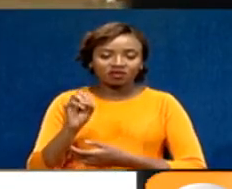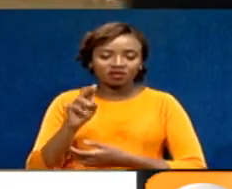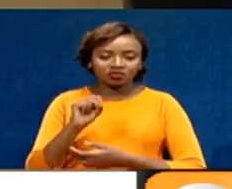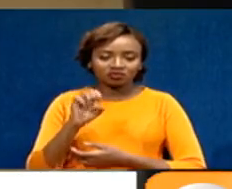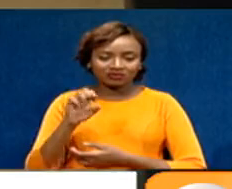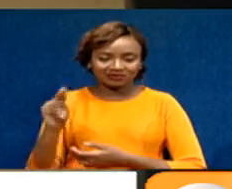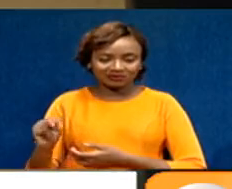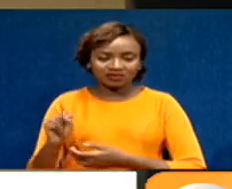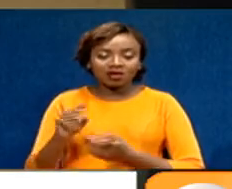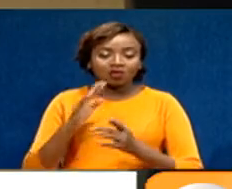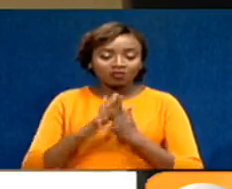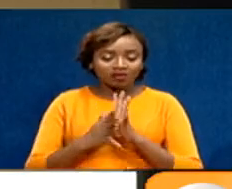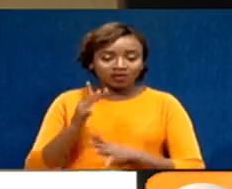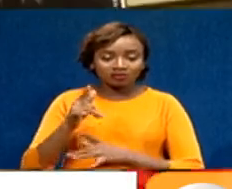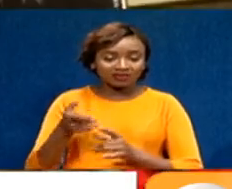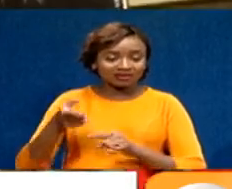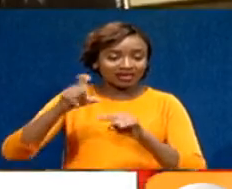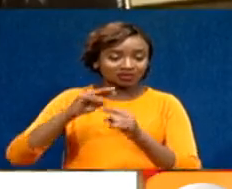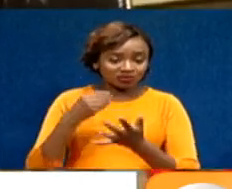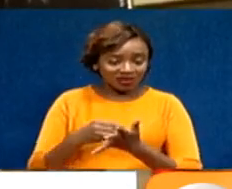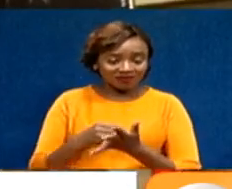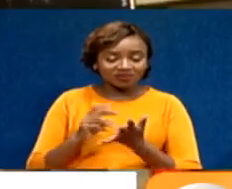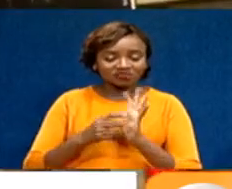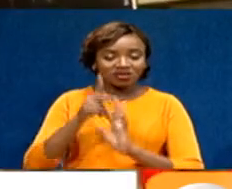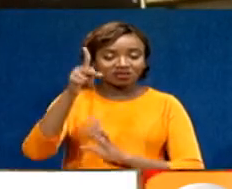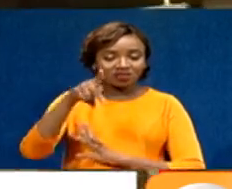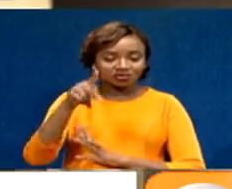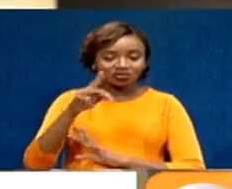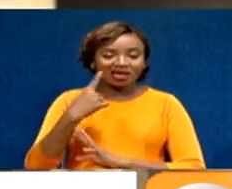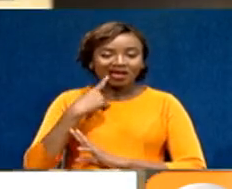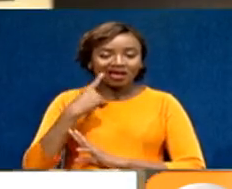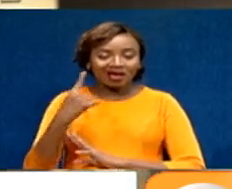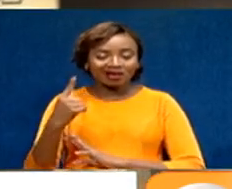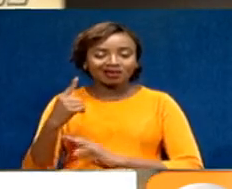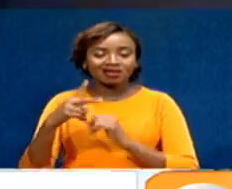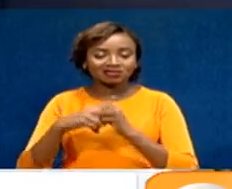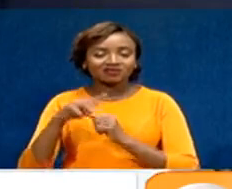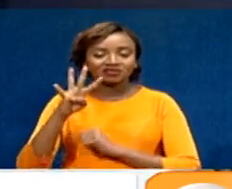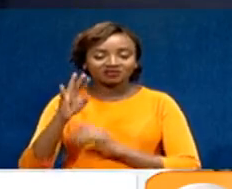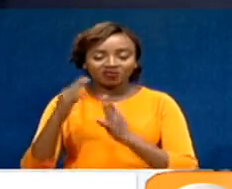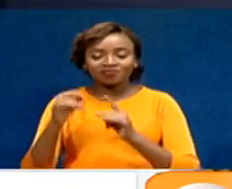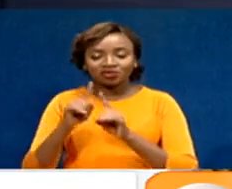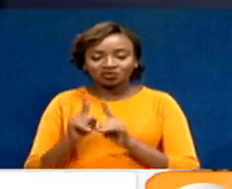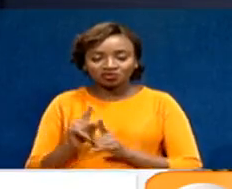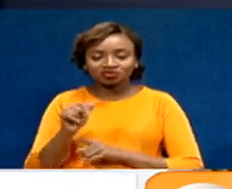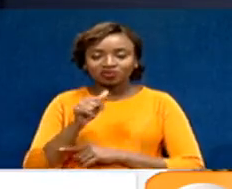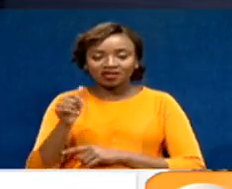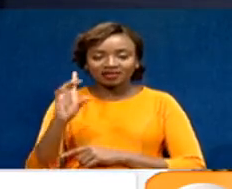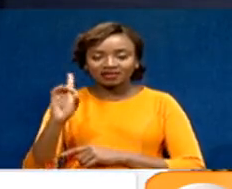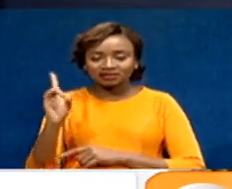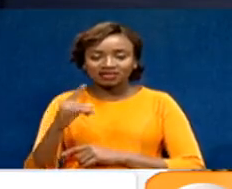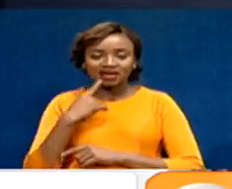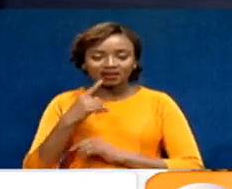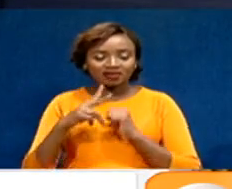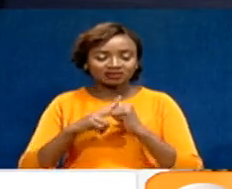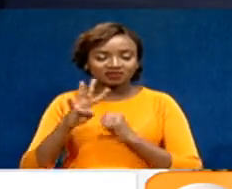subsidy, petrol would cost 176 shillings and 47 cents, while diesel would cost 174 shillings and